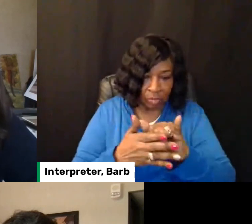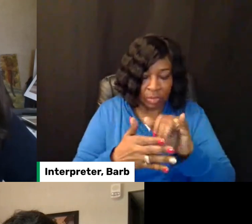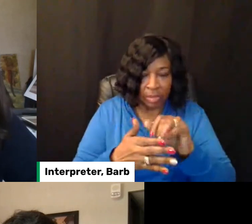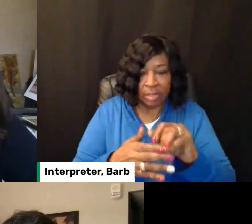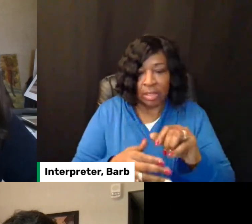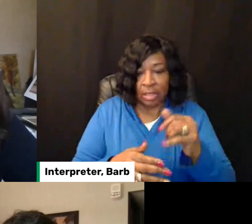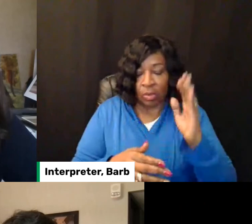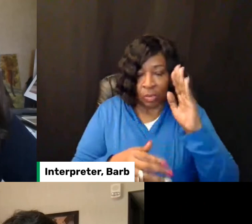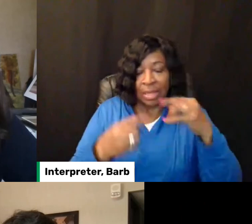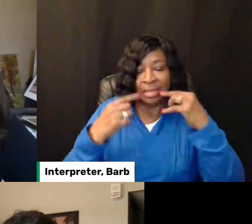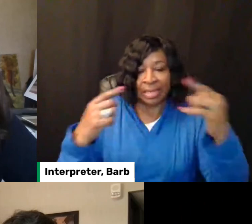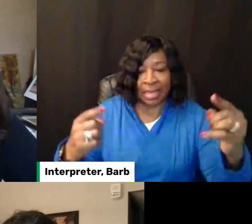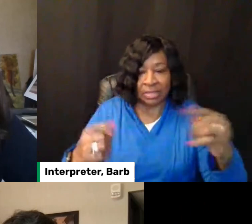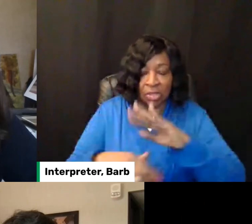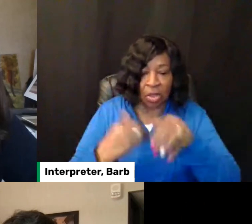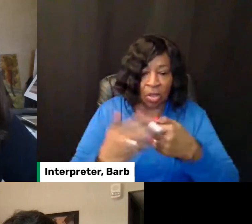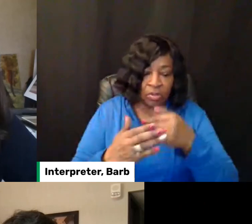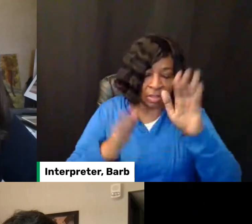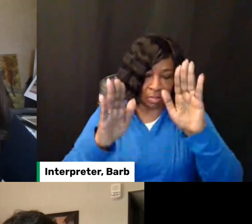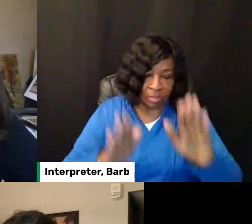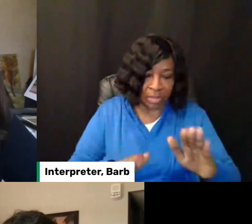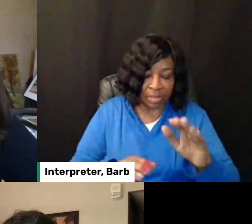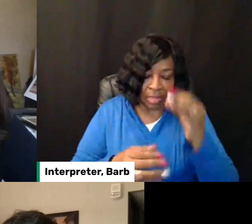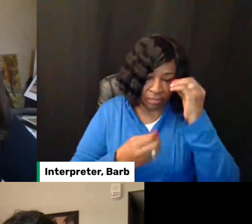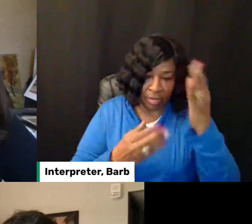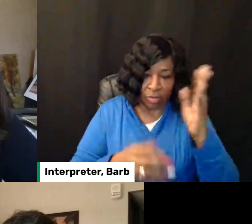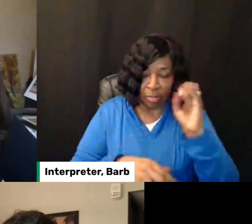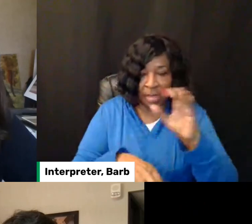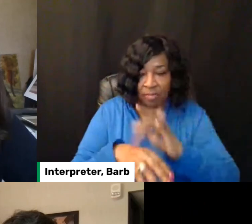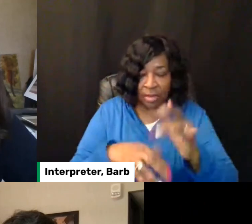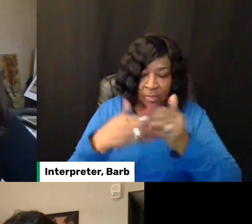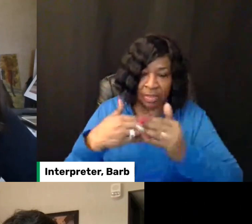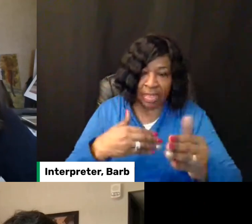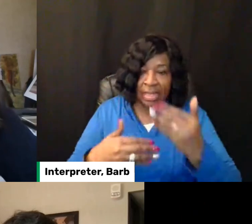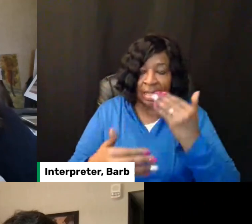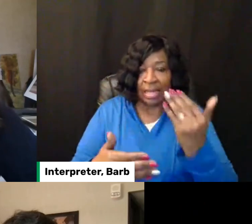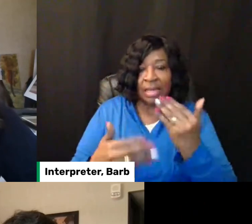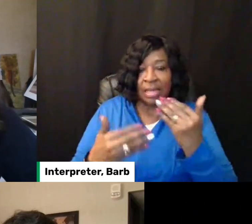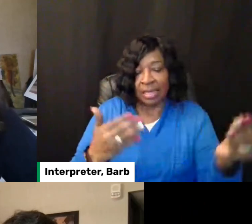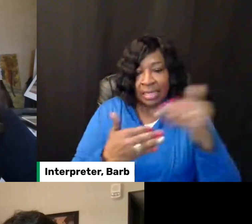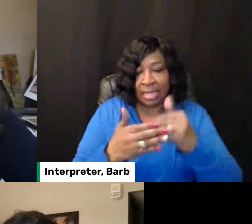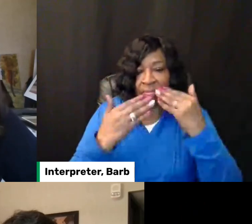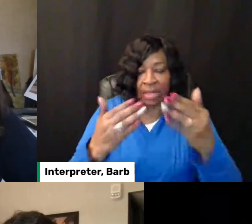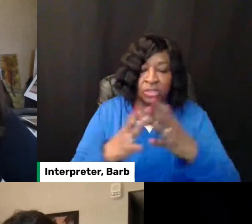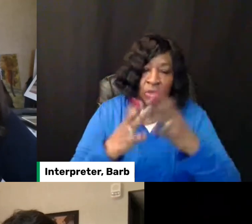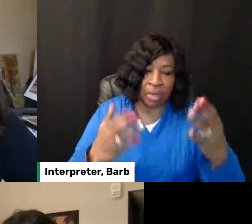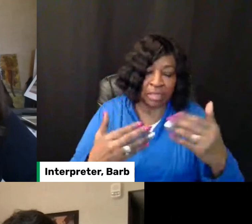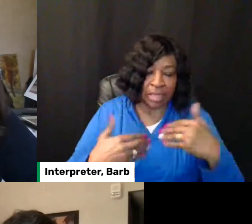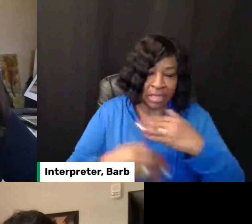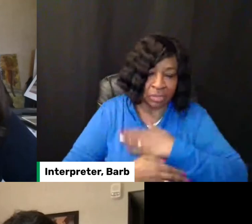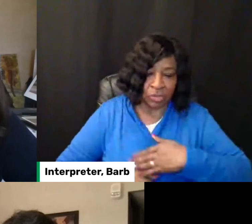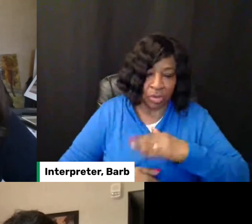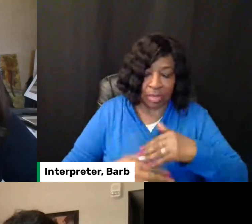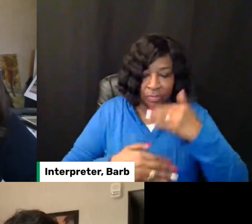there, so all of this amazing information will be available moving forward. But again, thank you all so much, and have a great rest of your day.